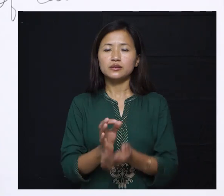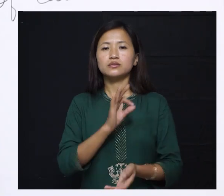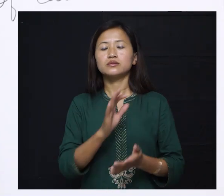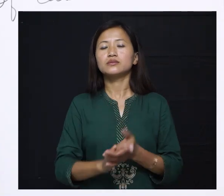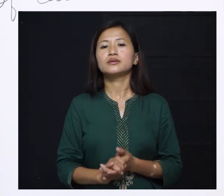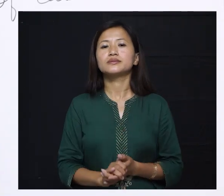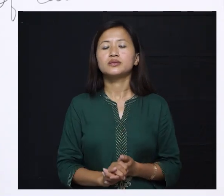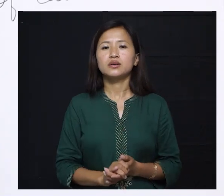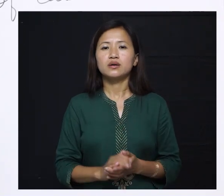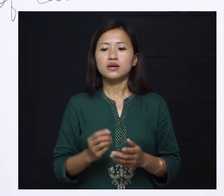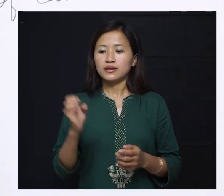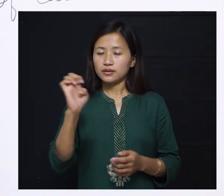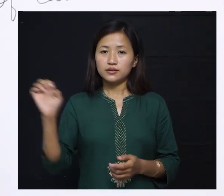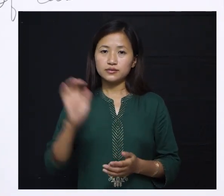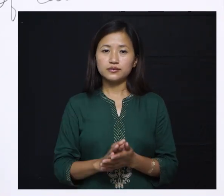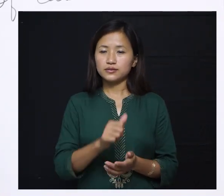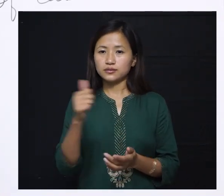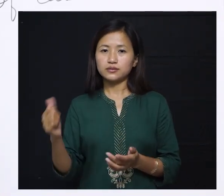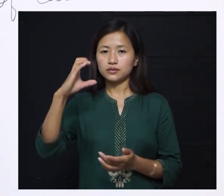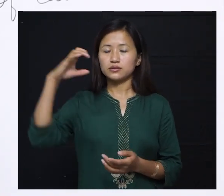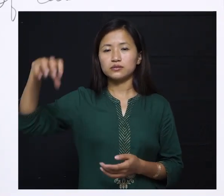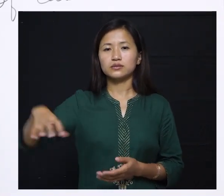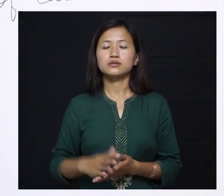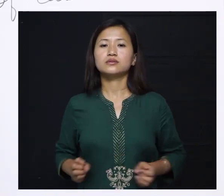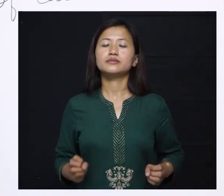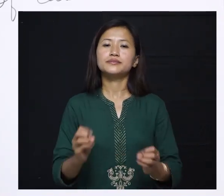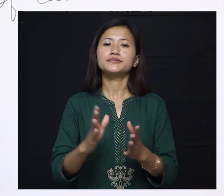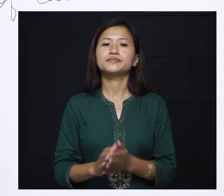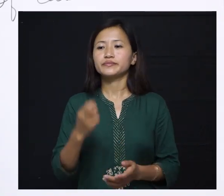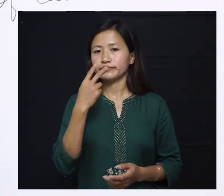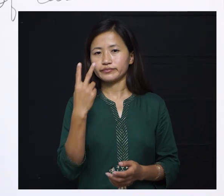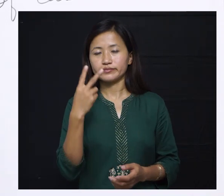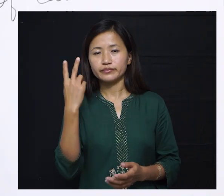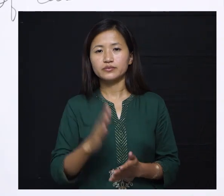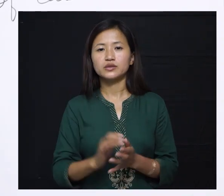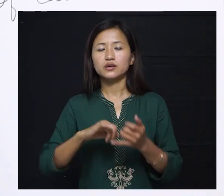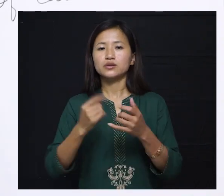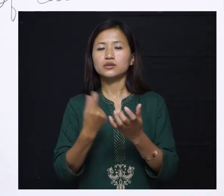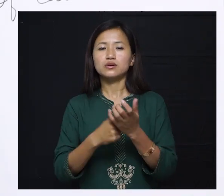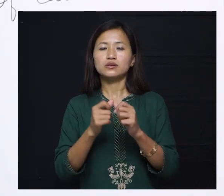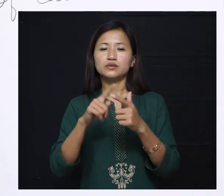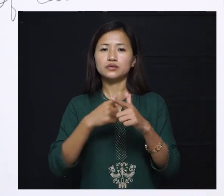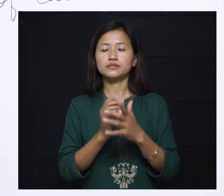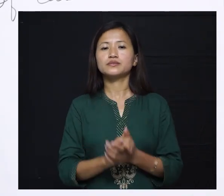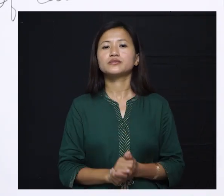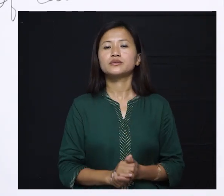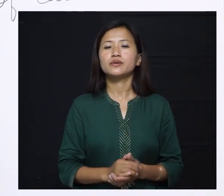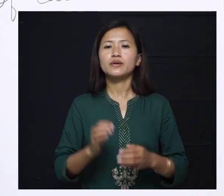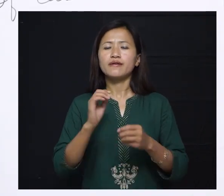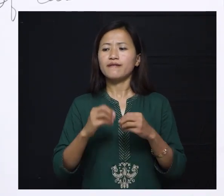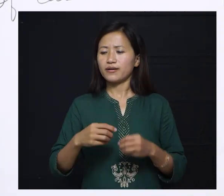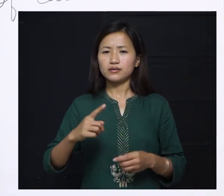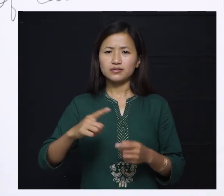not only the Portuguese, but even the other countries came and started visiting Surat. And finally, the Britishers, when they